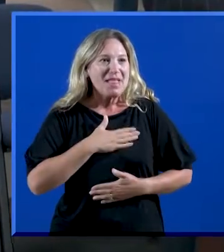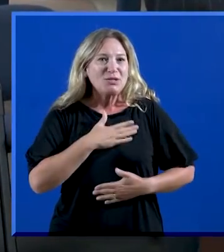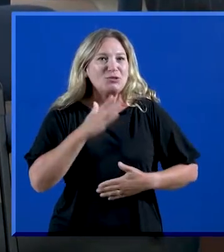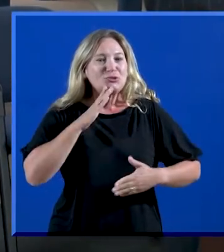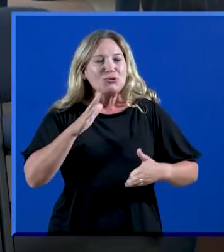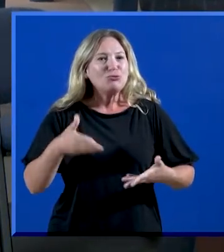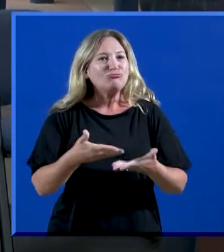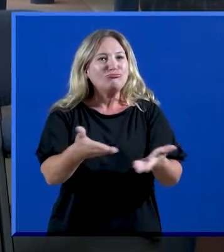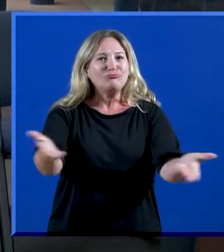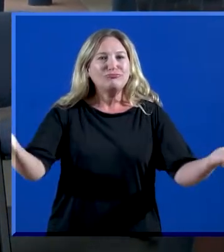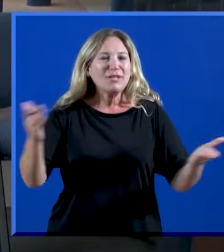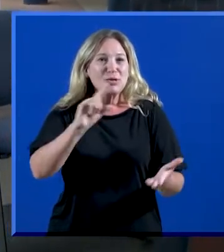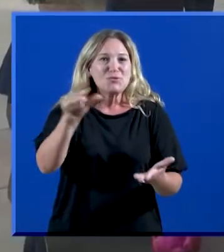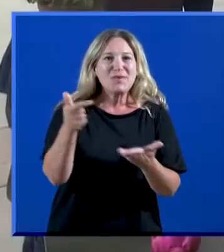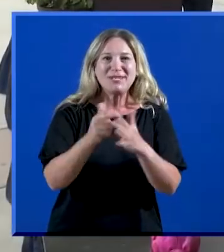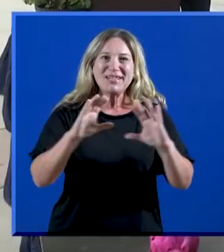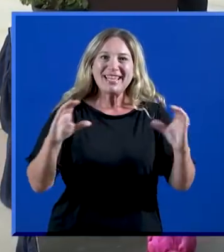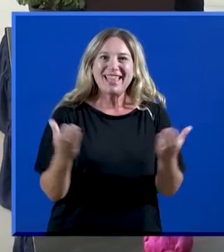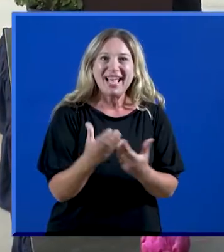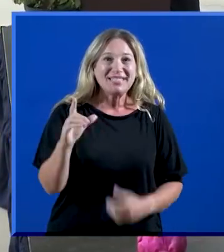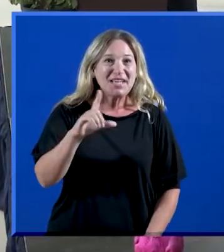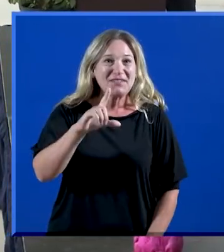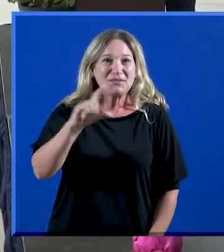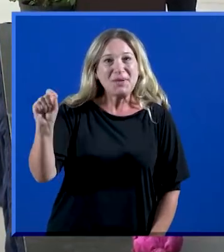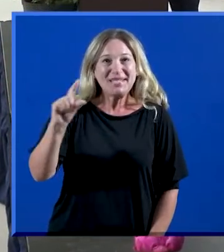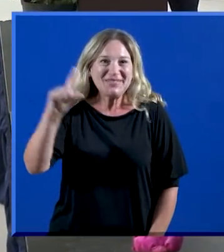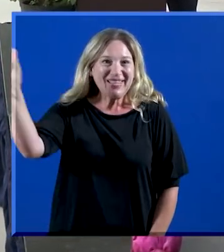the graduating class of 2020.